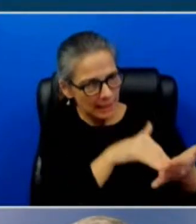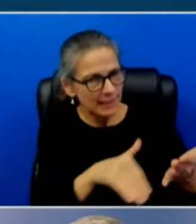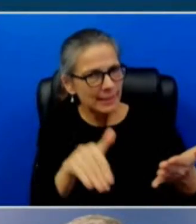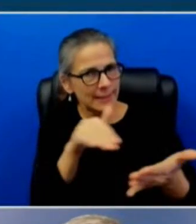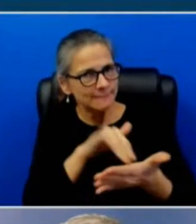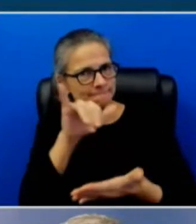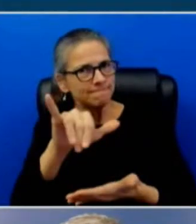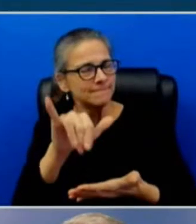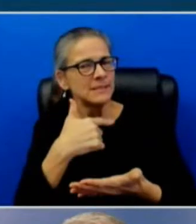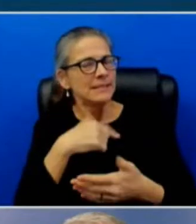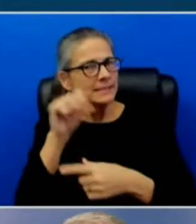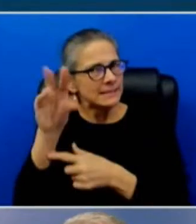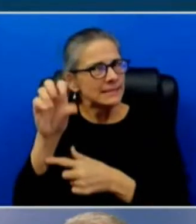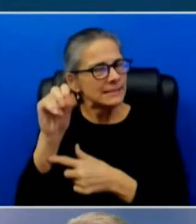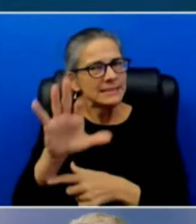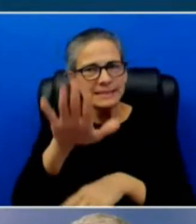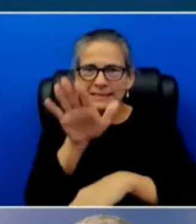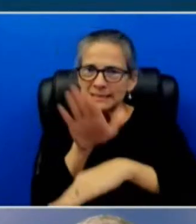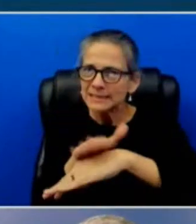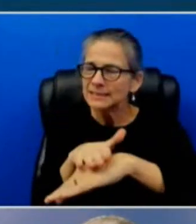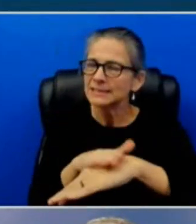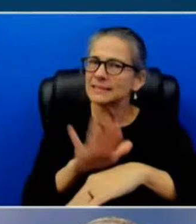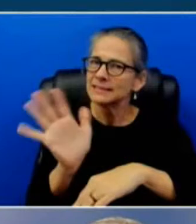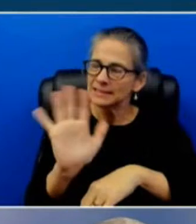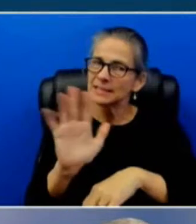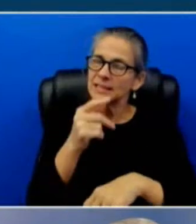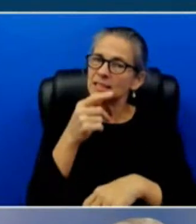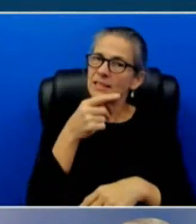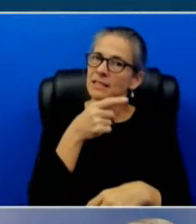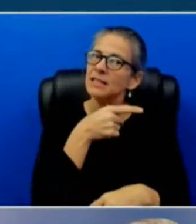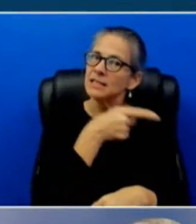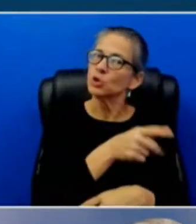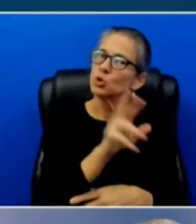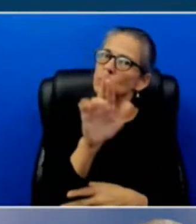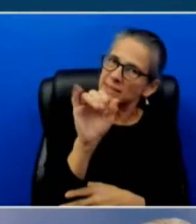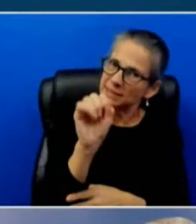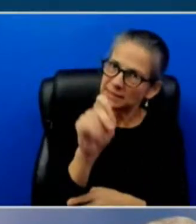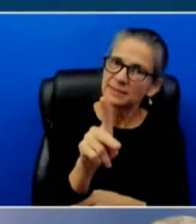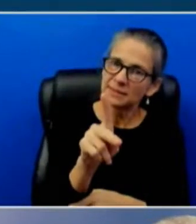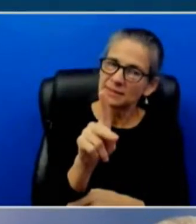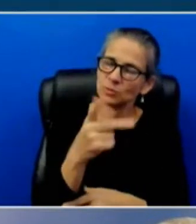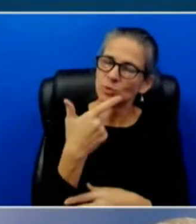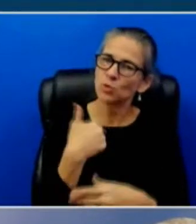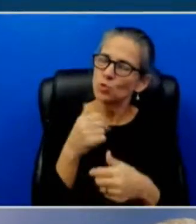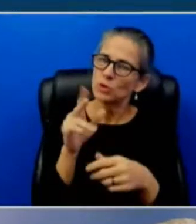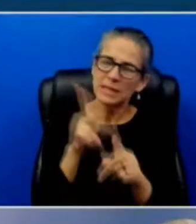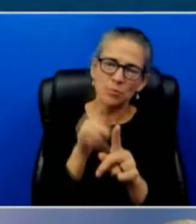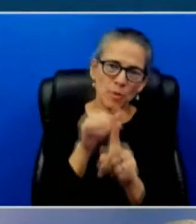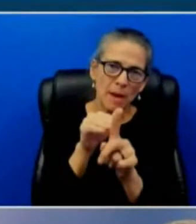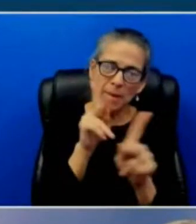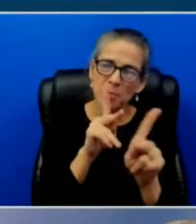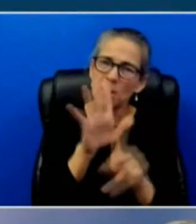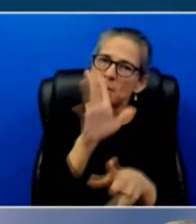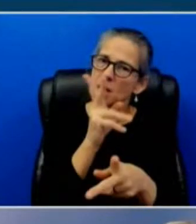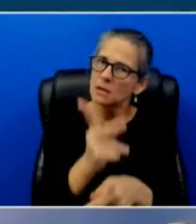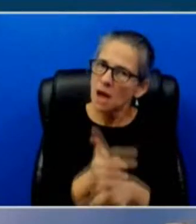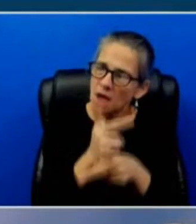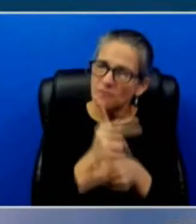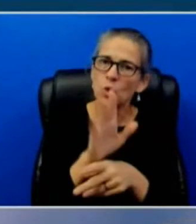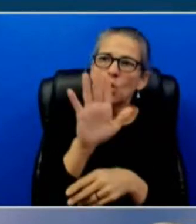carry on, we know that they do create substantial risk. And we try to keep reminding people, be careful with your heat